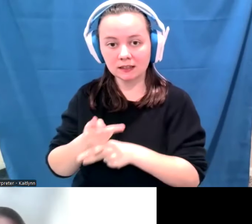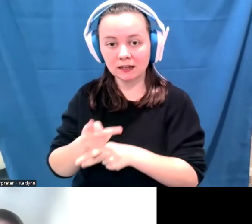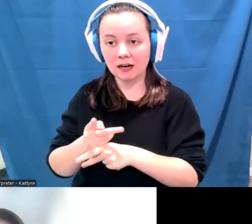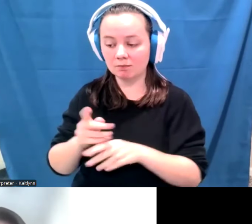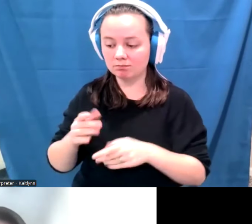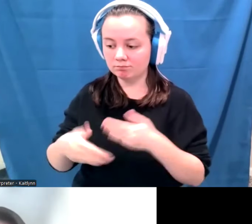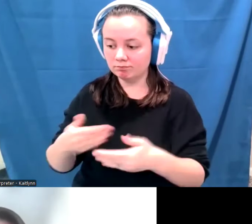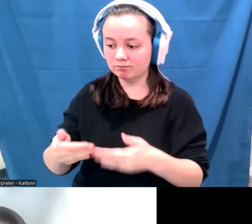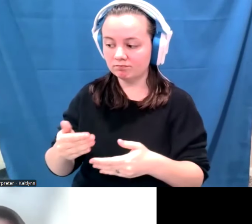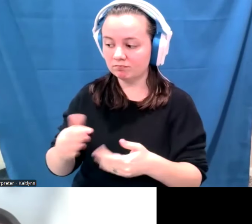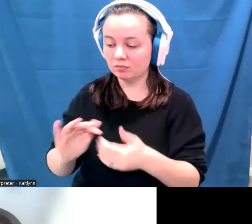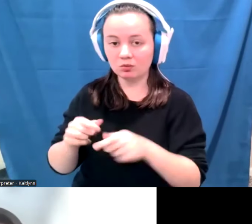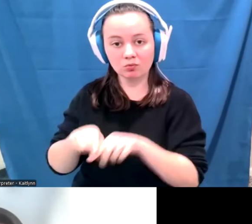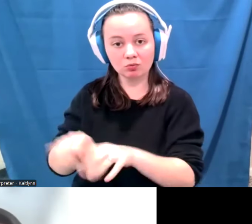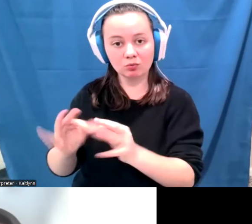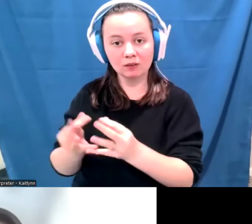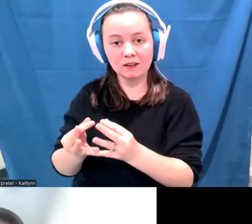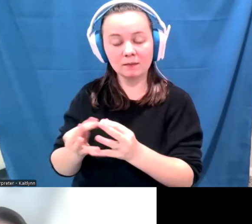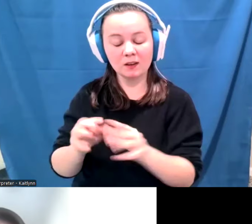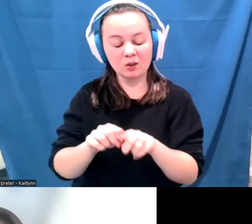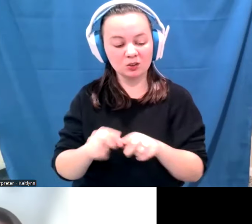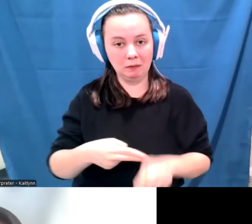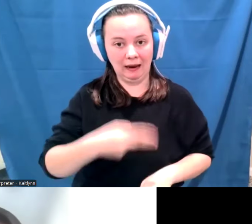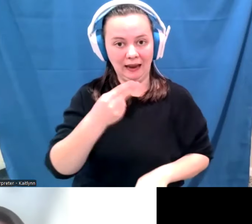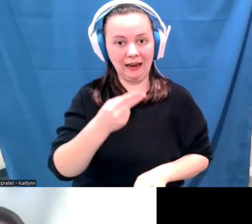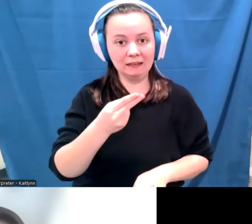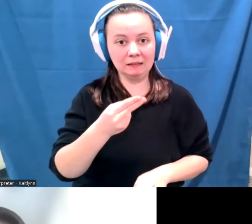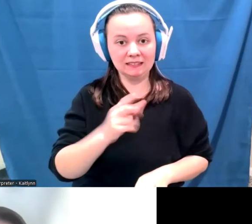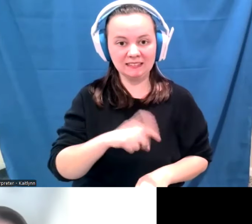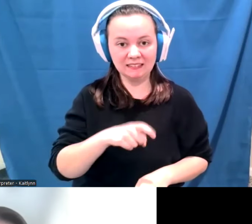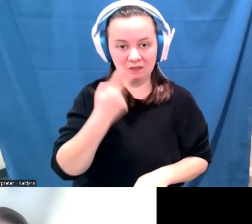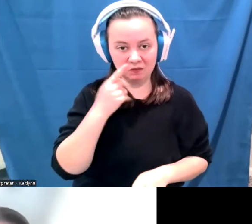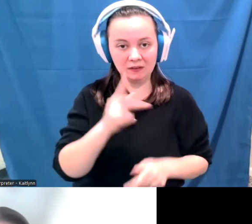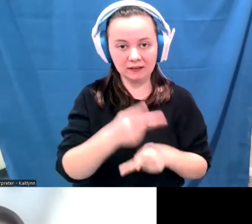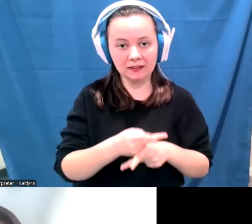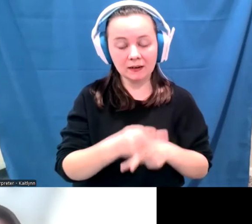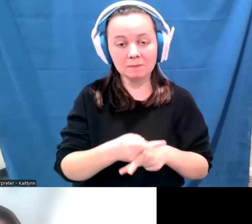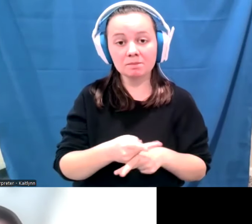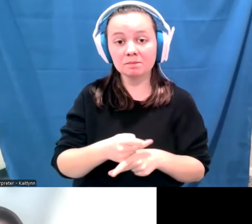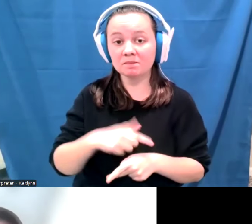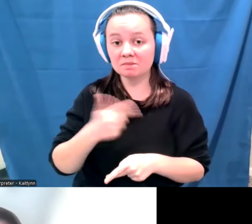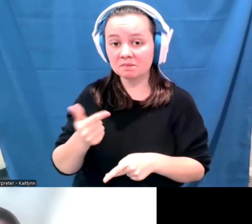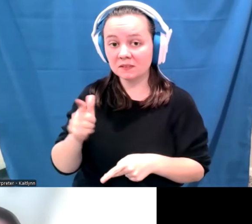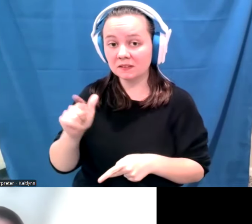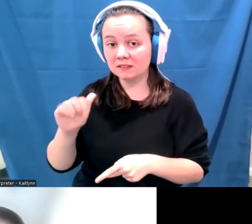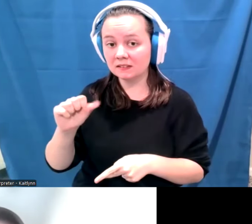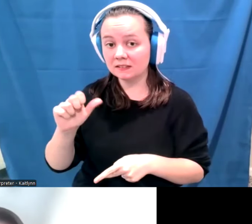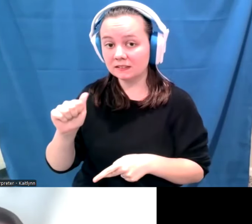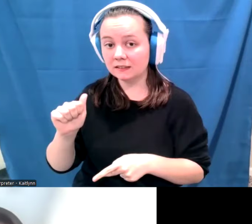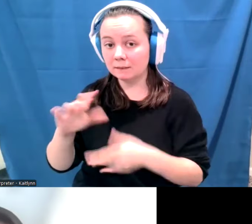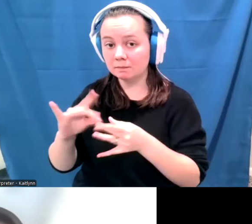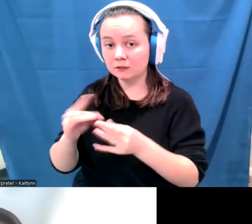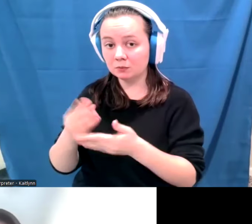higher intensity levels of that care. As referenced earlier by Lisa in this presentation, our friends